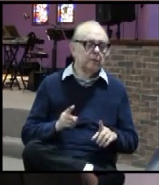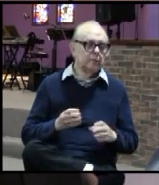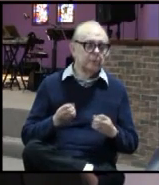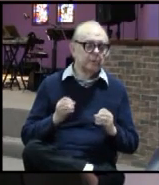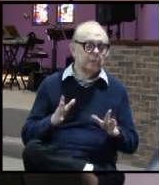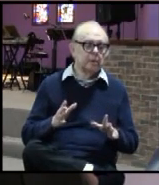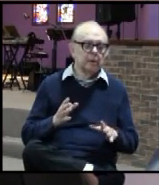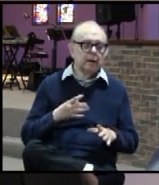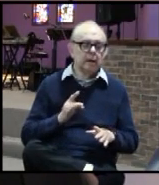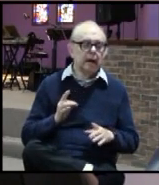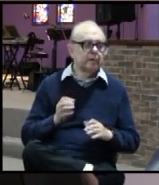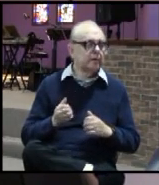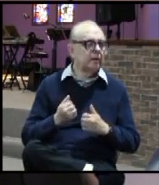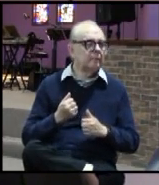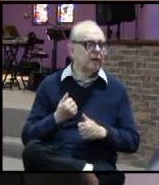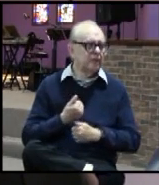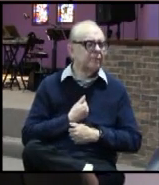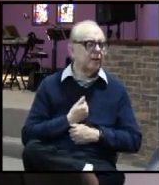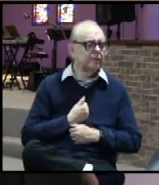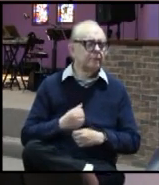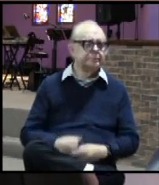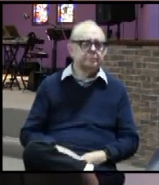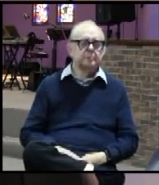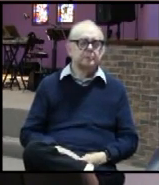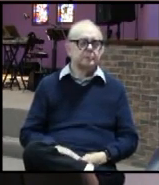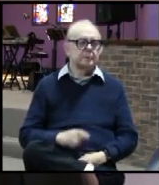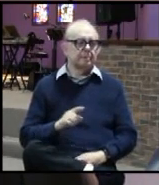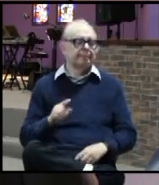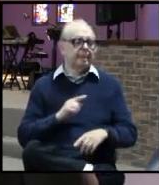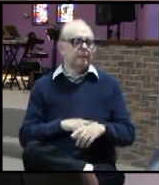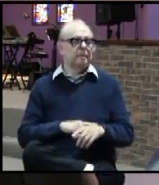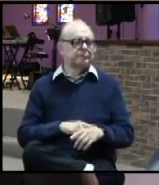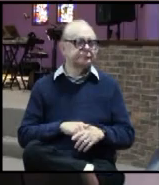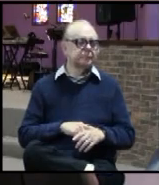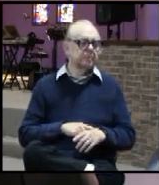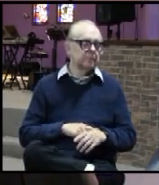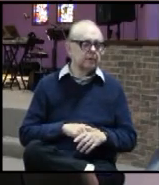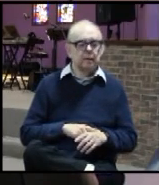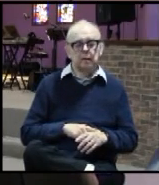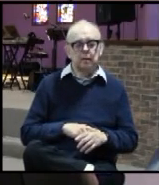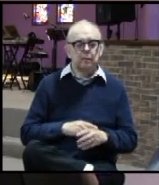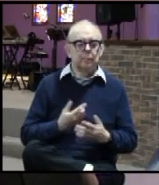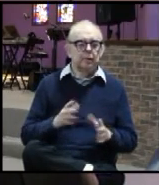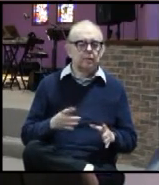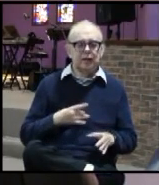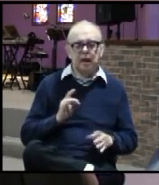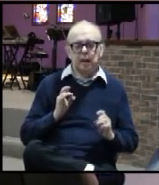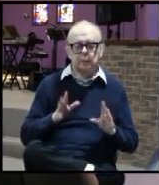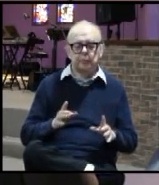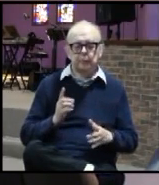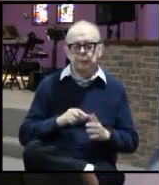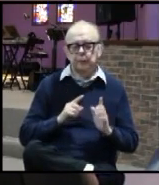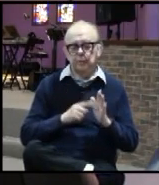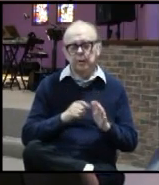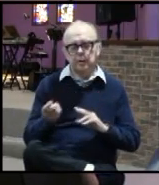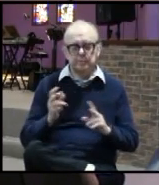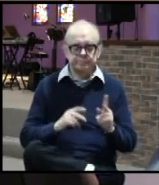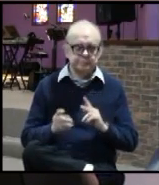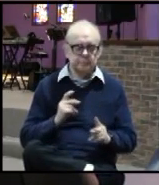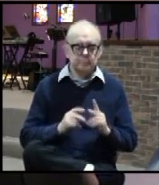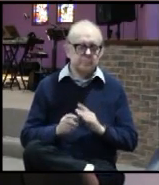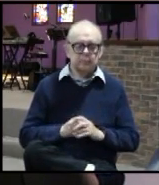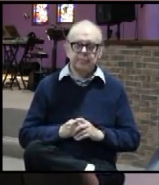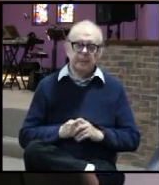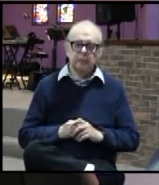we don't like what we see in the mirror. There are times we don't like what we've shown other people. There are times and regrets we